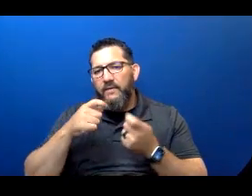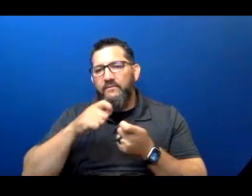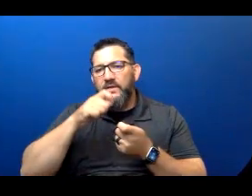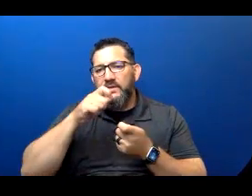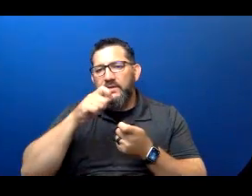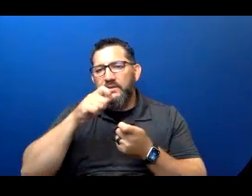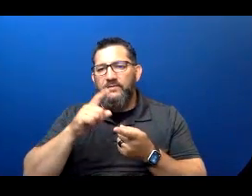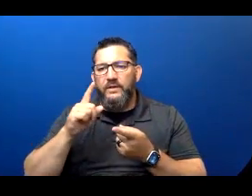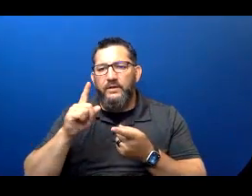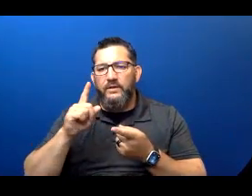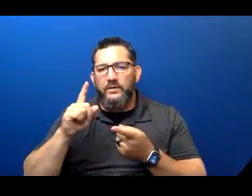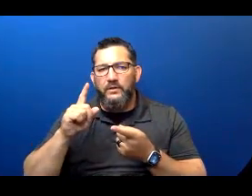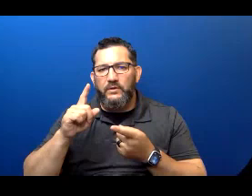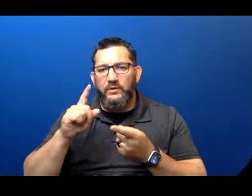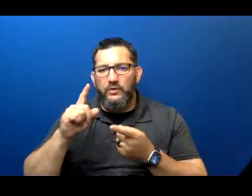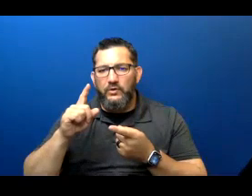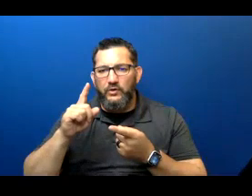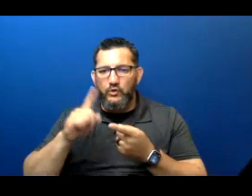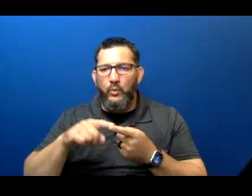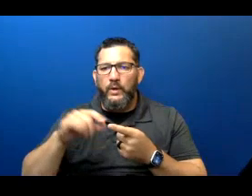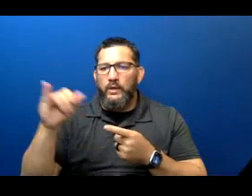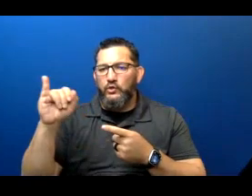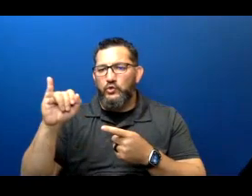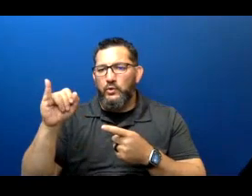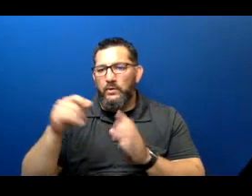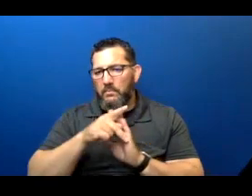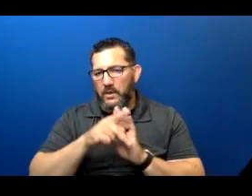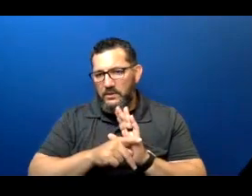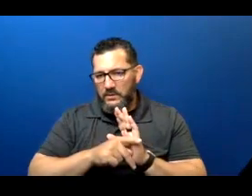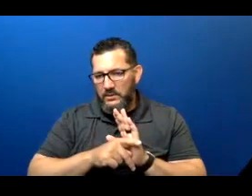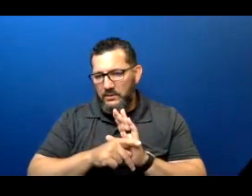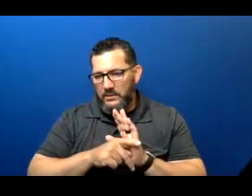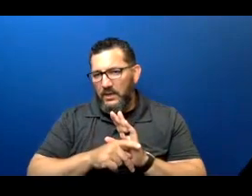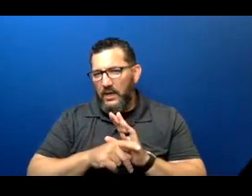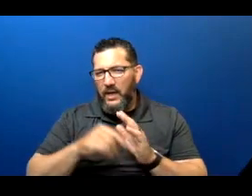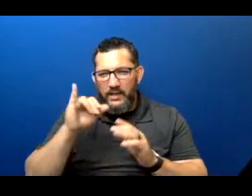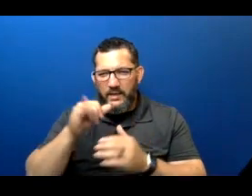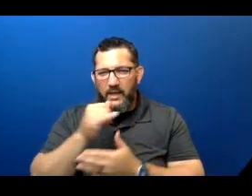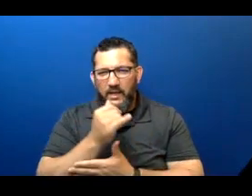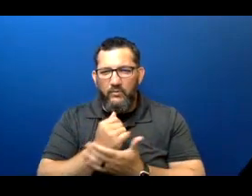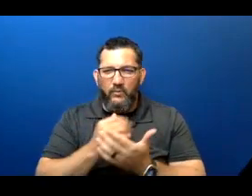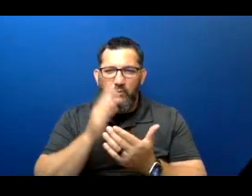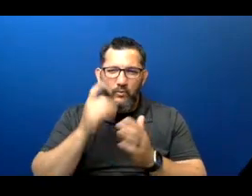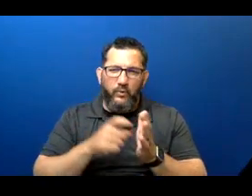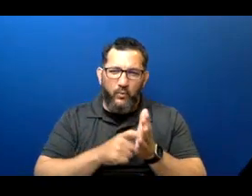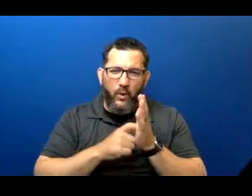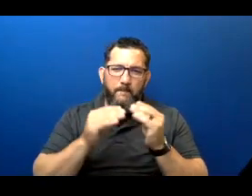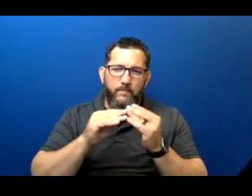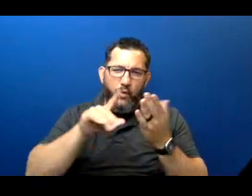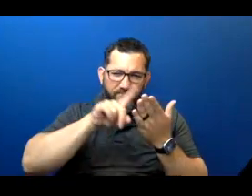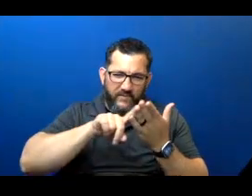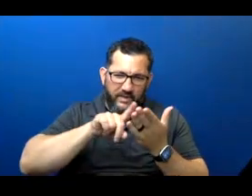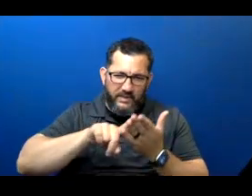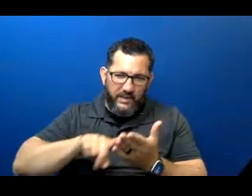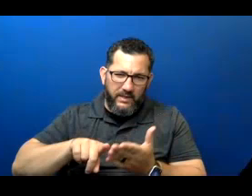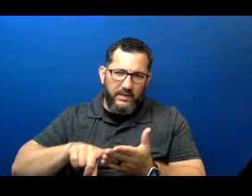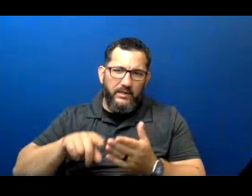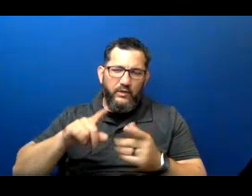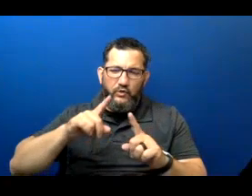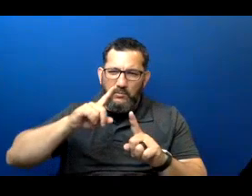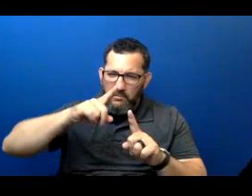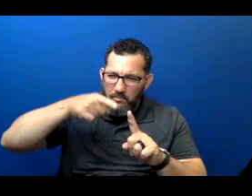any of the insurance policies. I feel like that will require a little bit of more of investigating for me to pinpoint